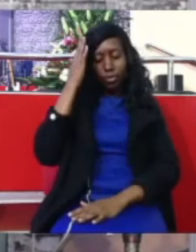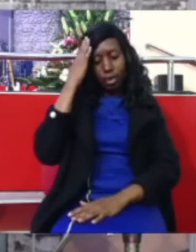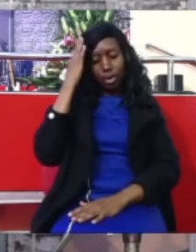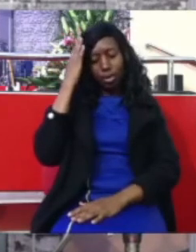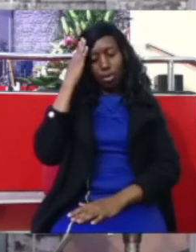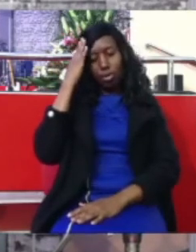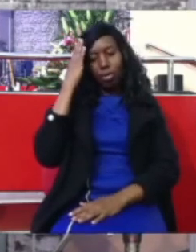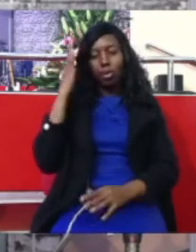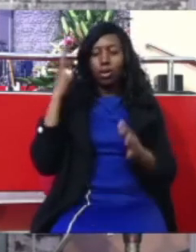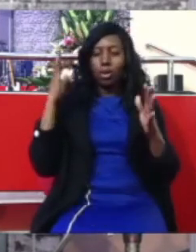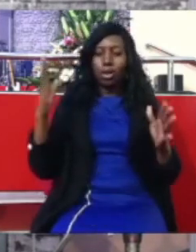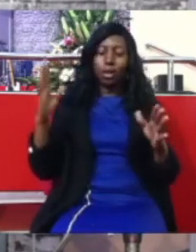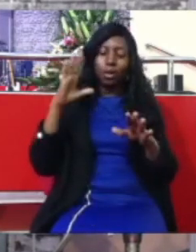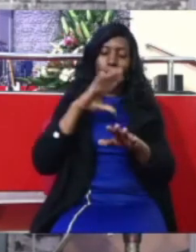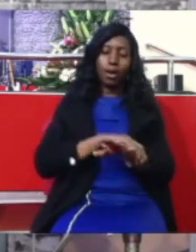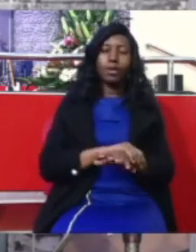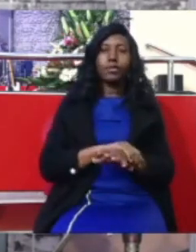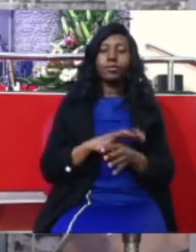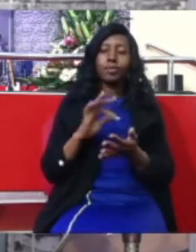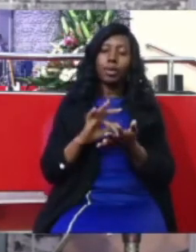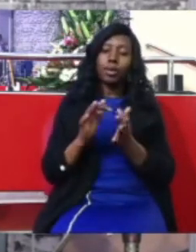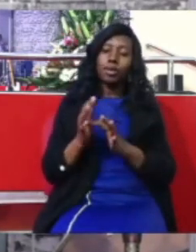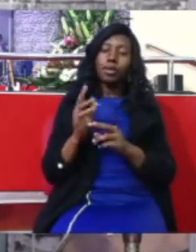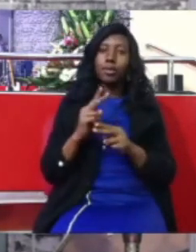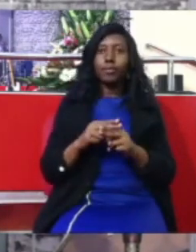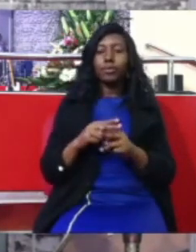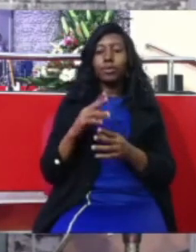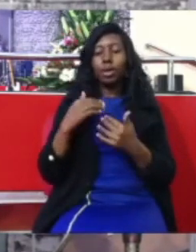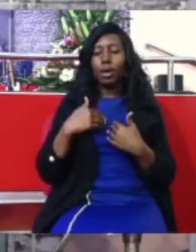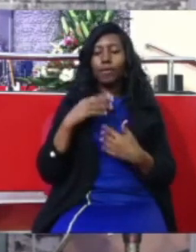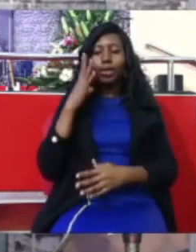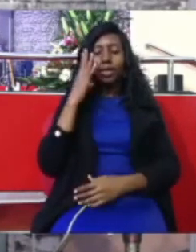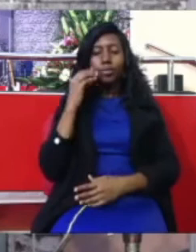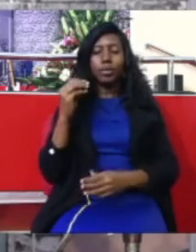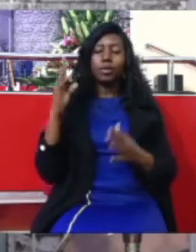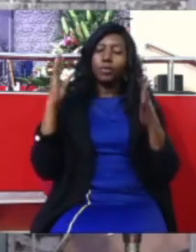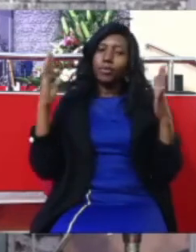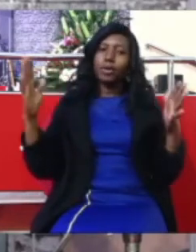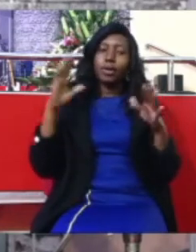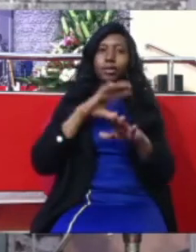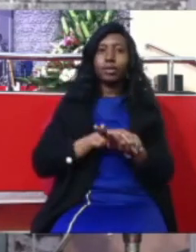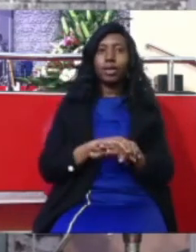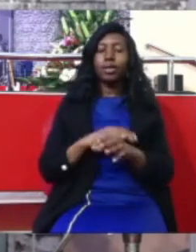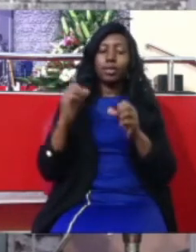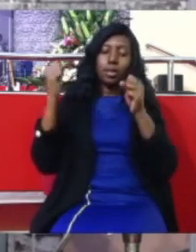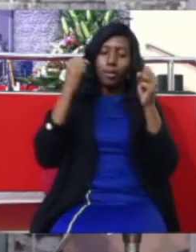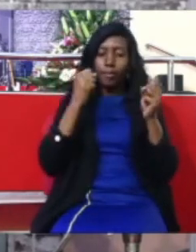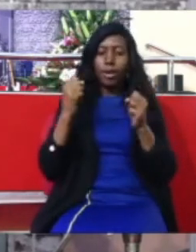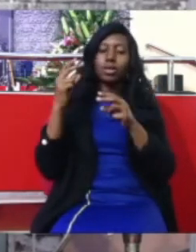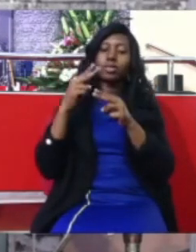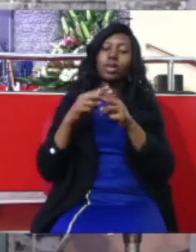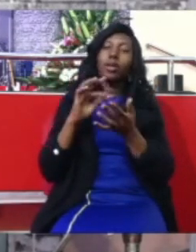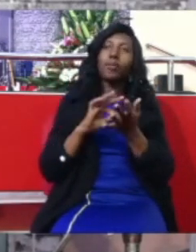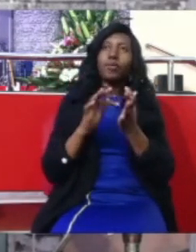to catch big in the name of Jesus. We are going to experience the great catch, oh God, in the mighty name of Jesus. Just at